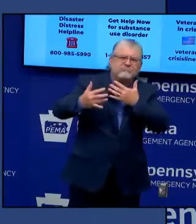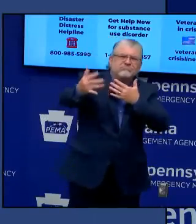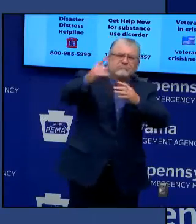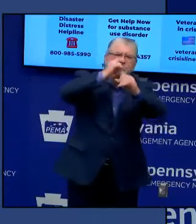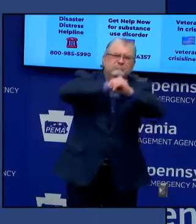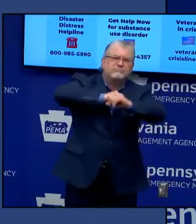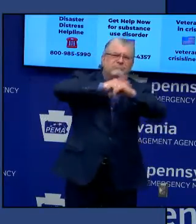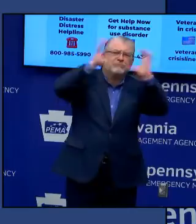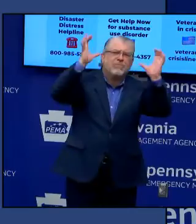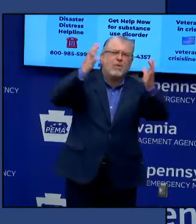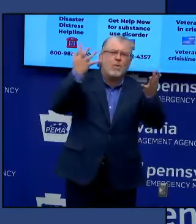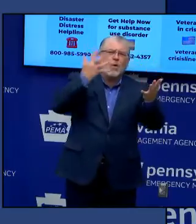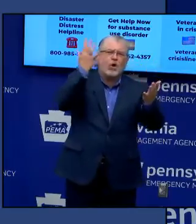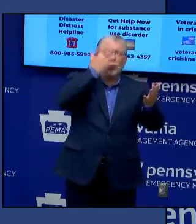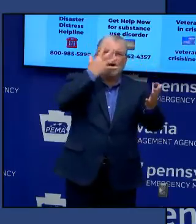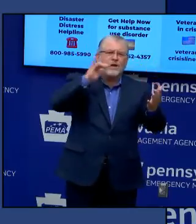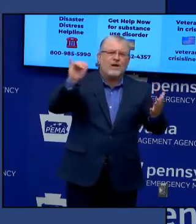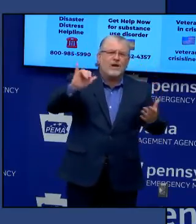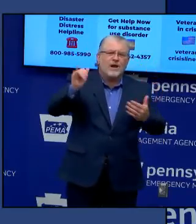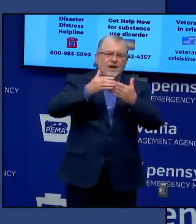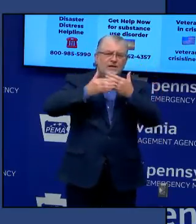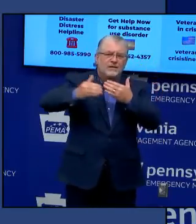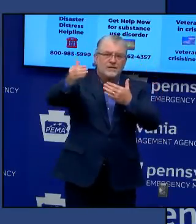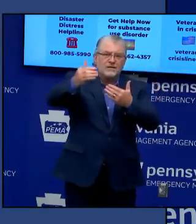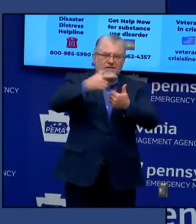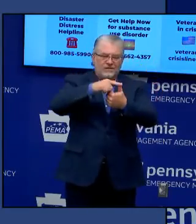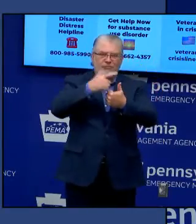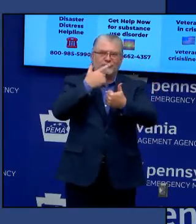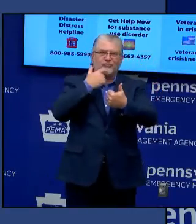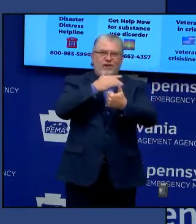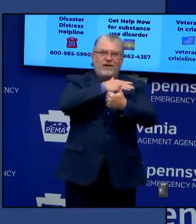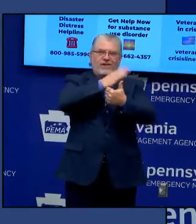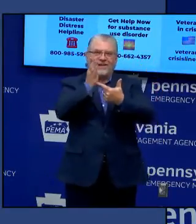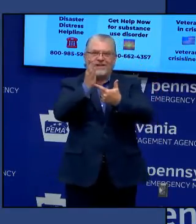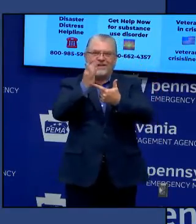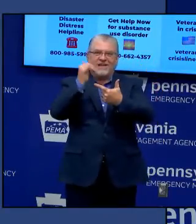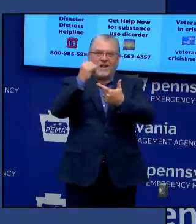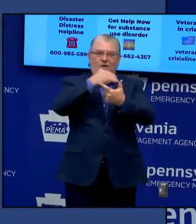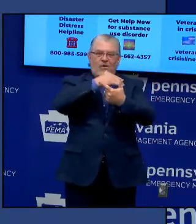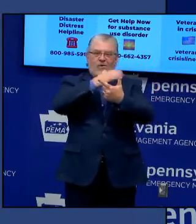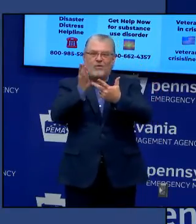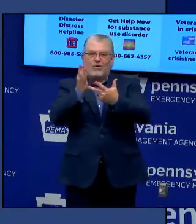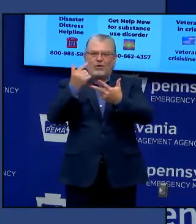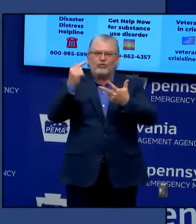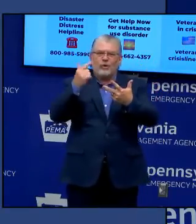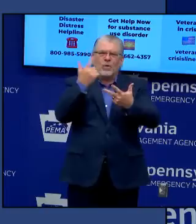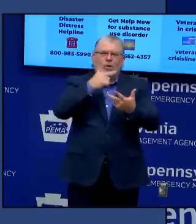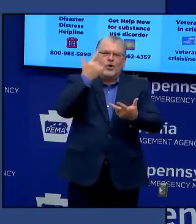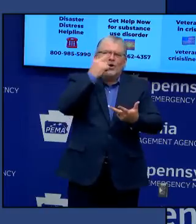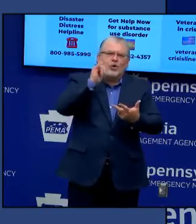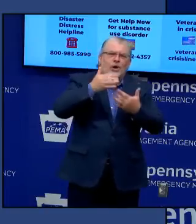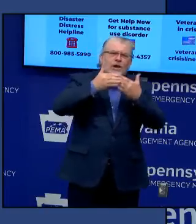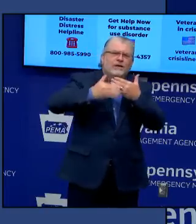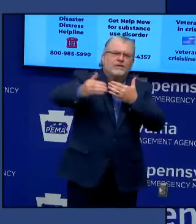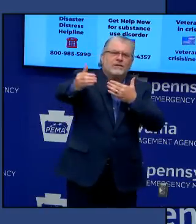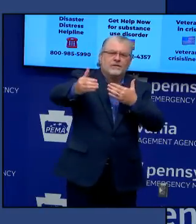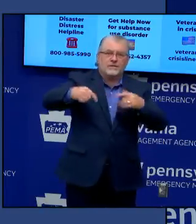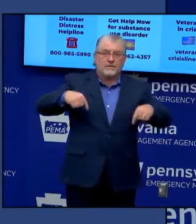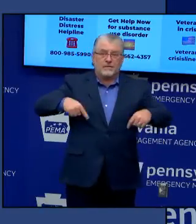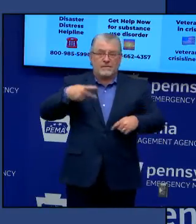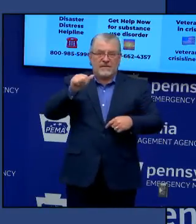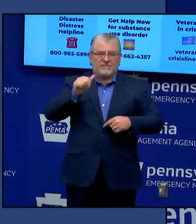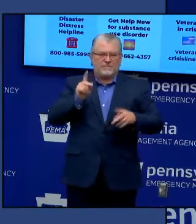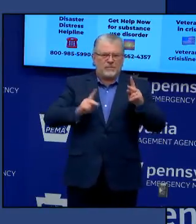yellow and eventually to green. Pennsylvanians are certainly ready to get back to work and ready to get